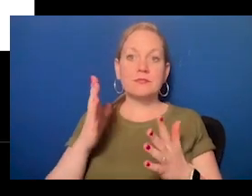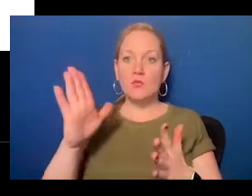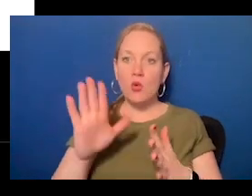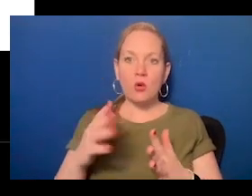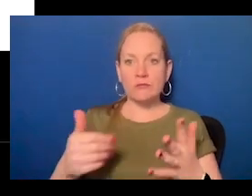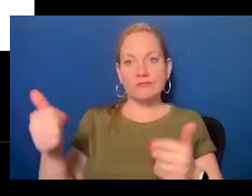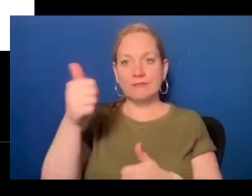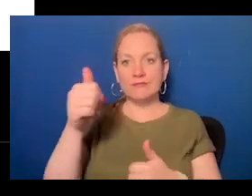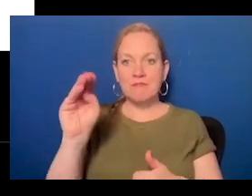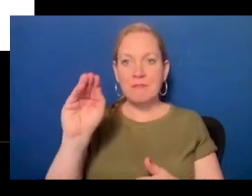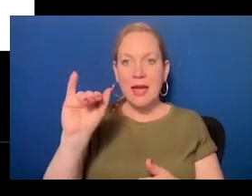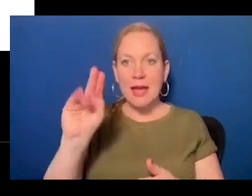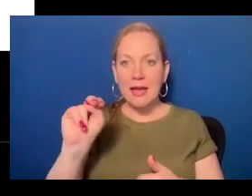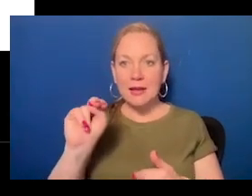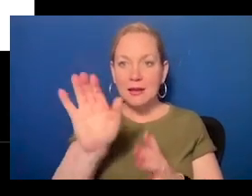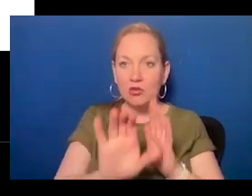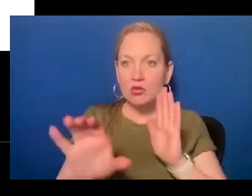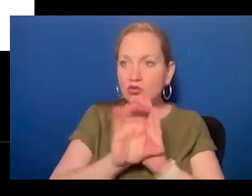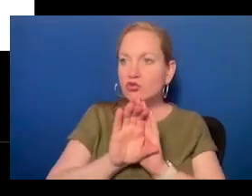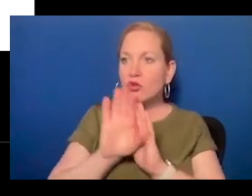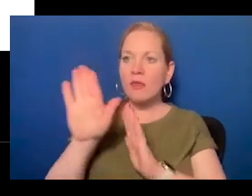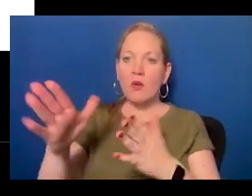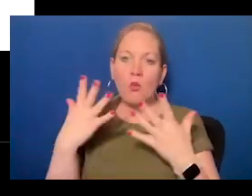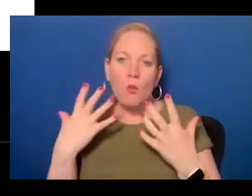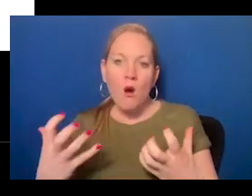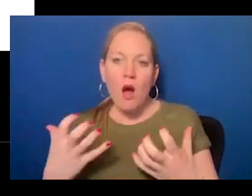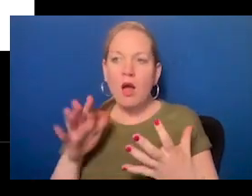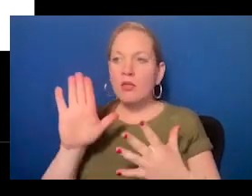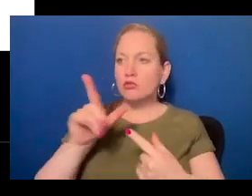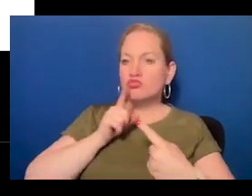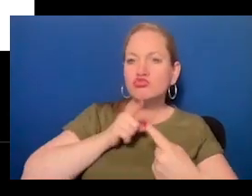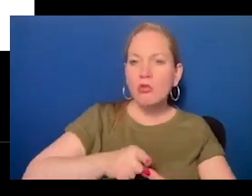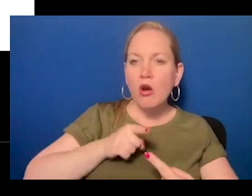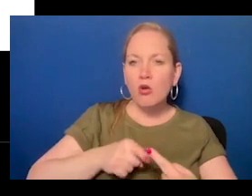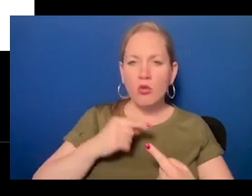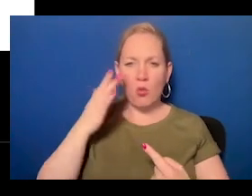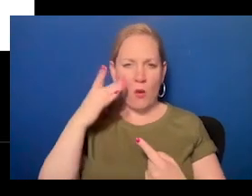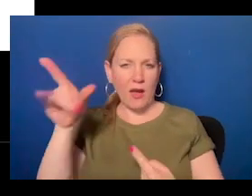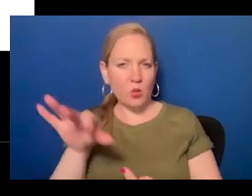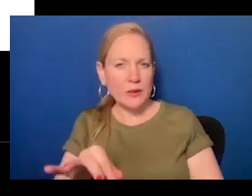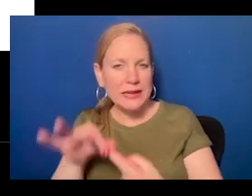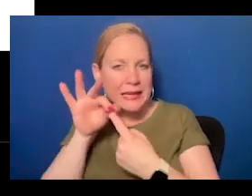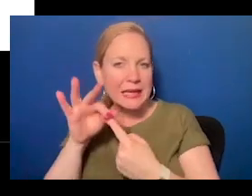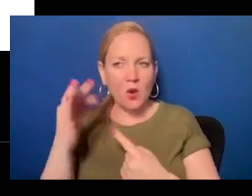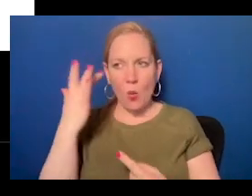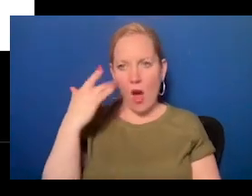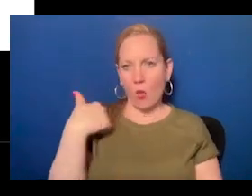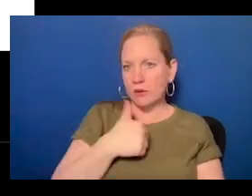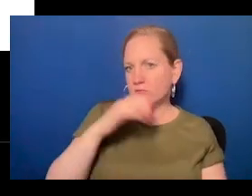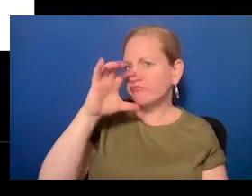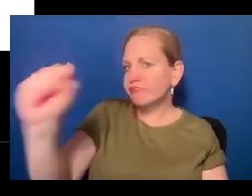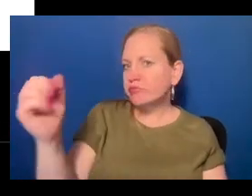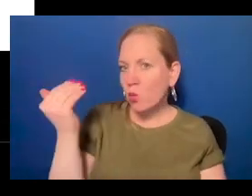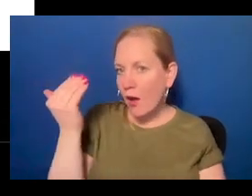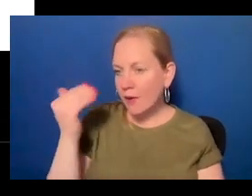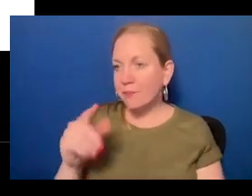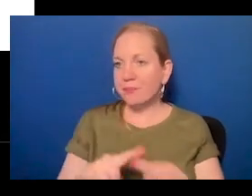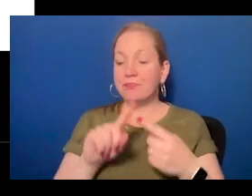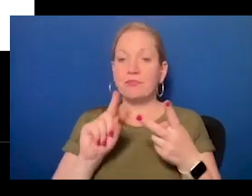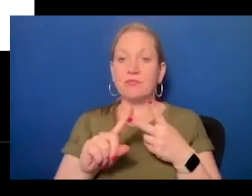So first of all, you want to set up your main character, their wants, their struggles, what makes them unique or emotionally